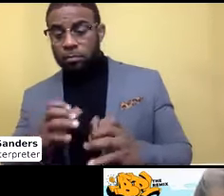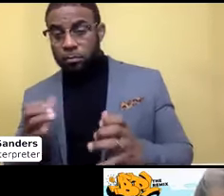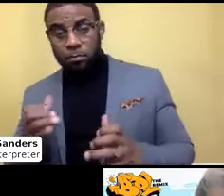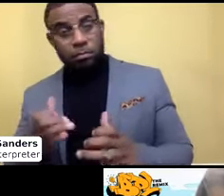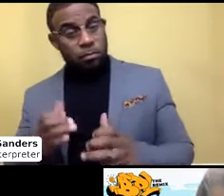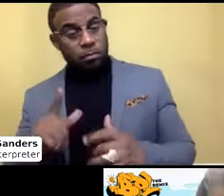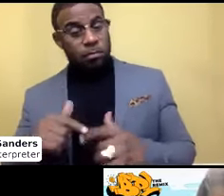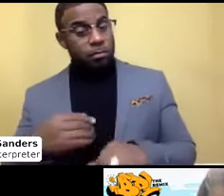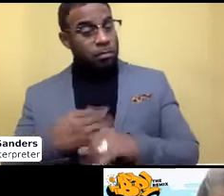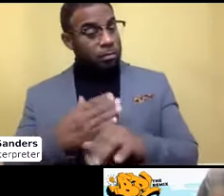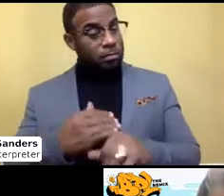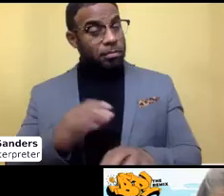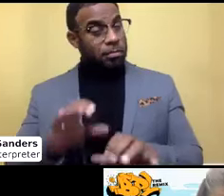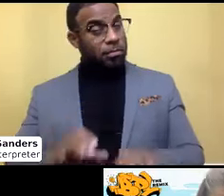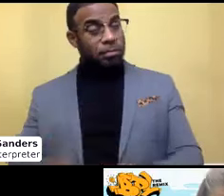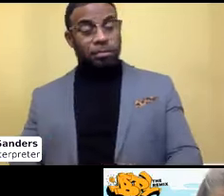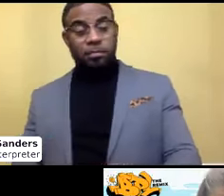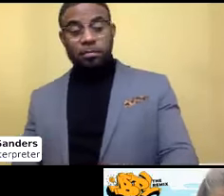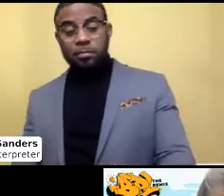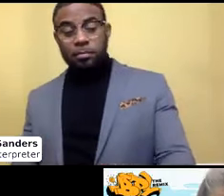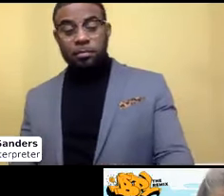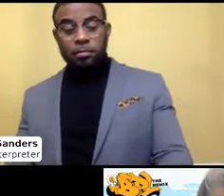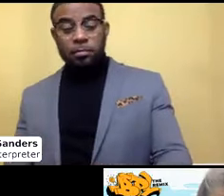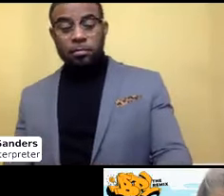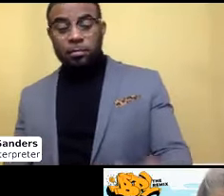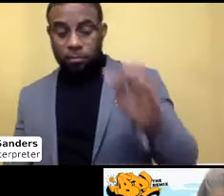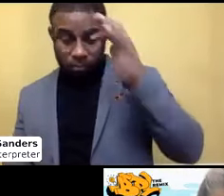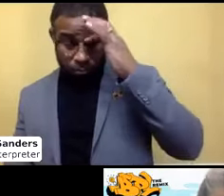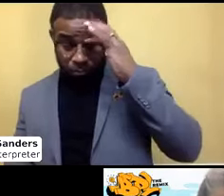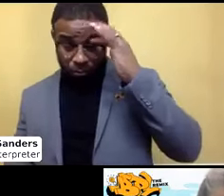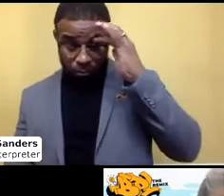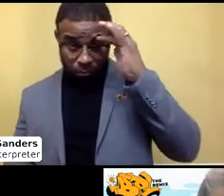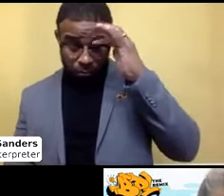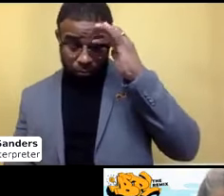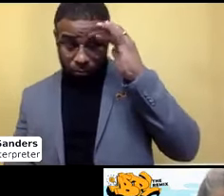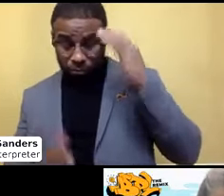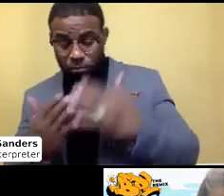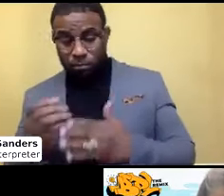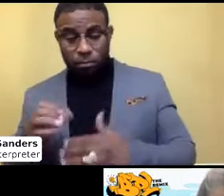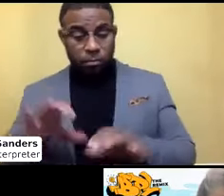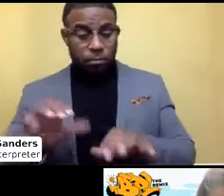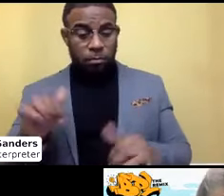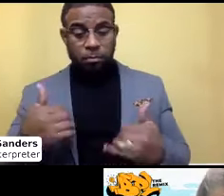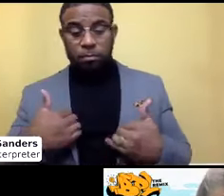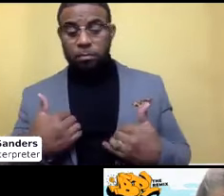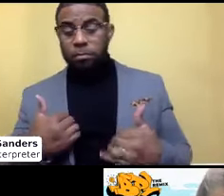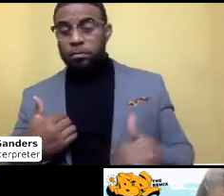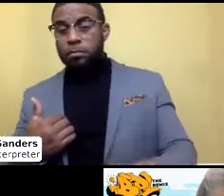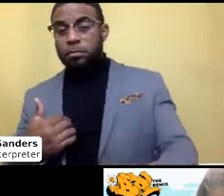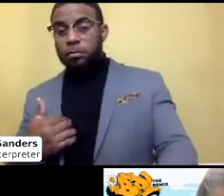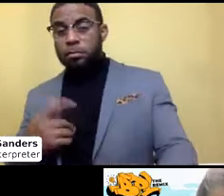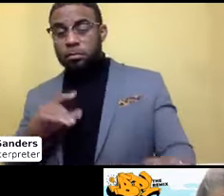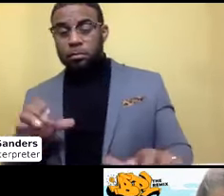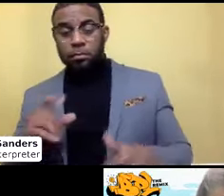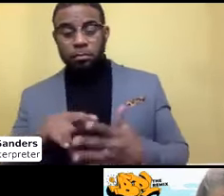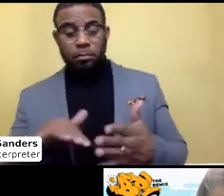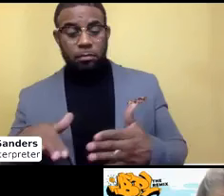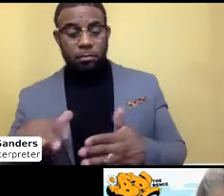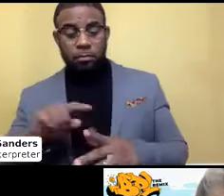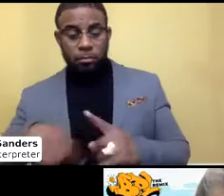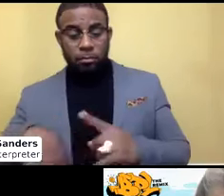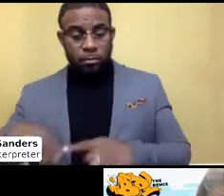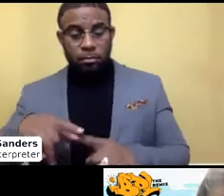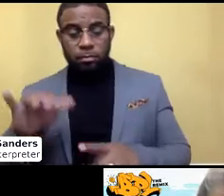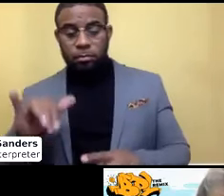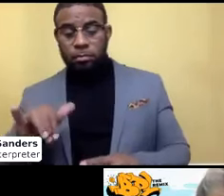stuff about virtual conferencing, and then have on the screen somebody from the Congo. We should be doing study circles